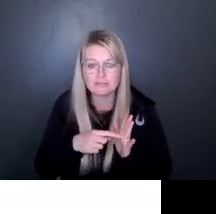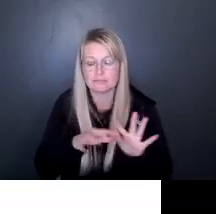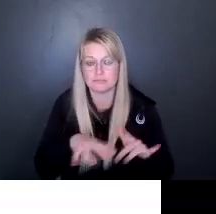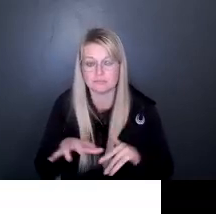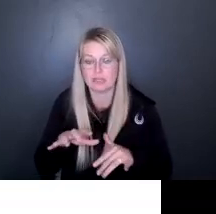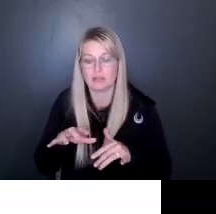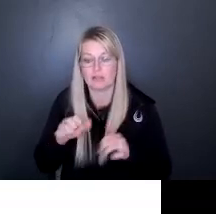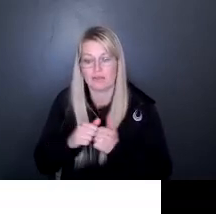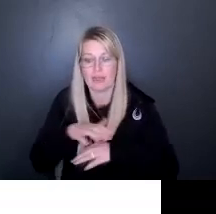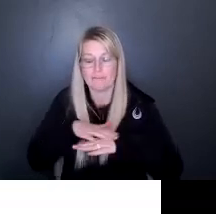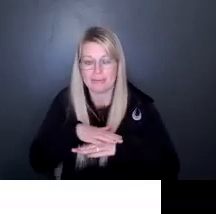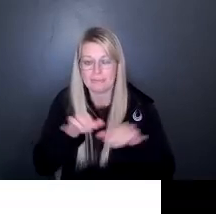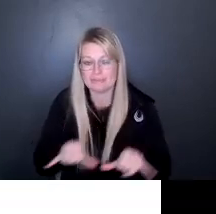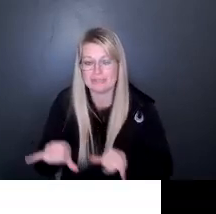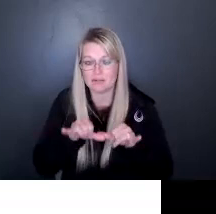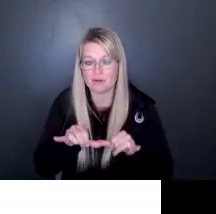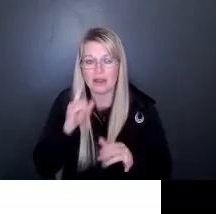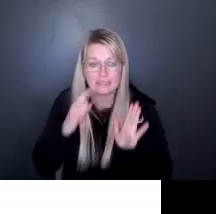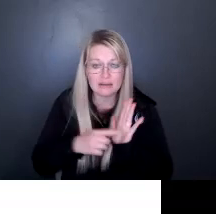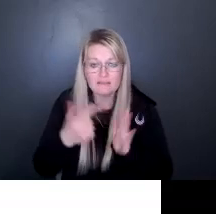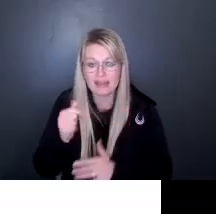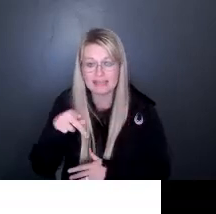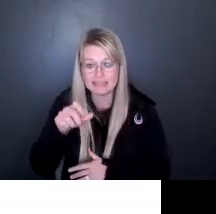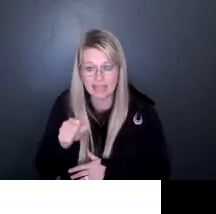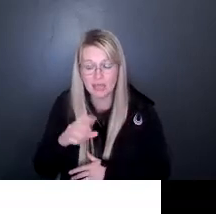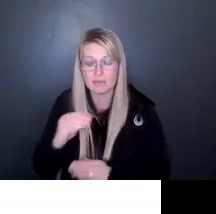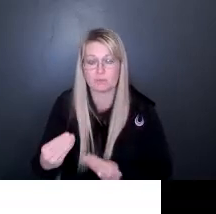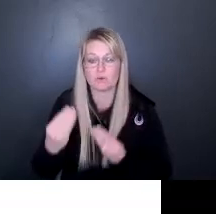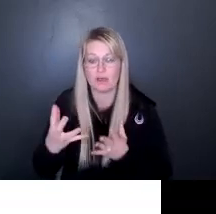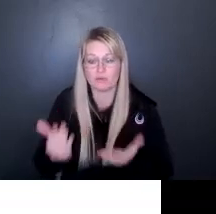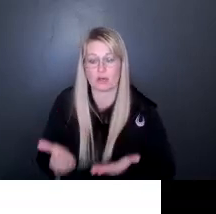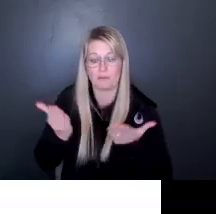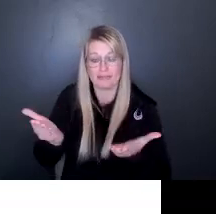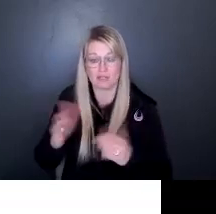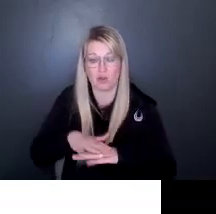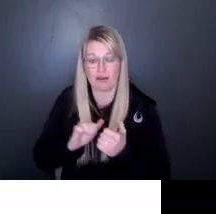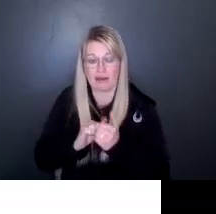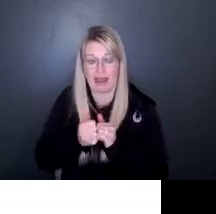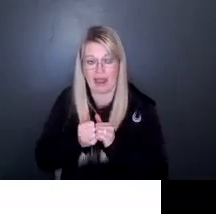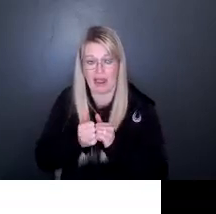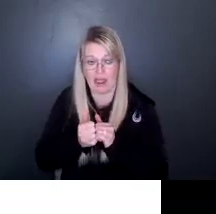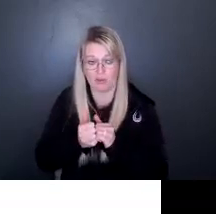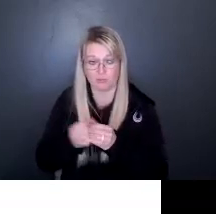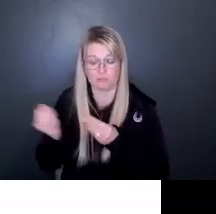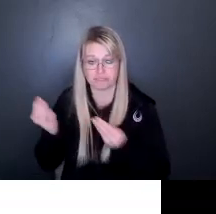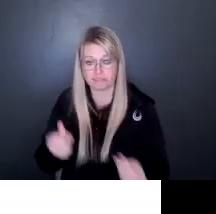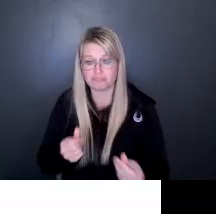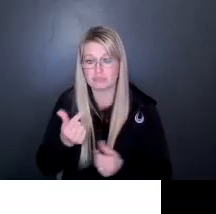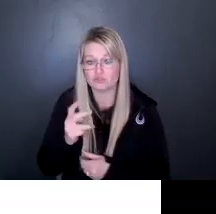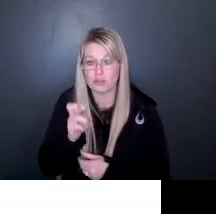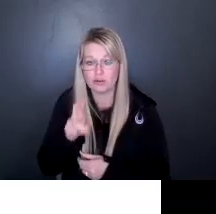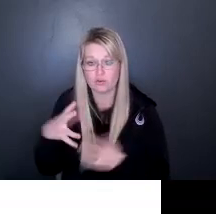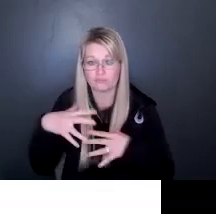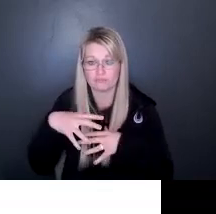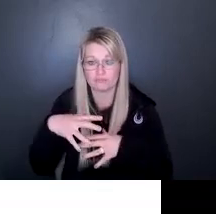INEE minimum standards, identify gaps, and provide recommendations on how to mainstream gender, disability, and inclusion at